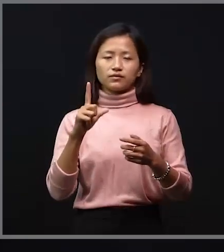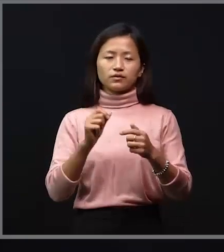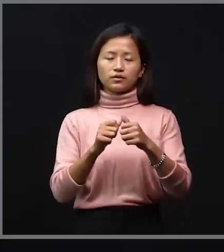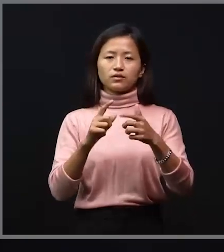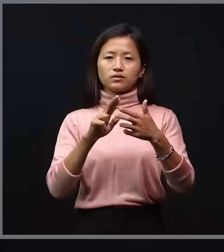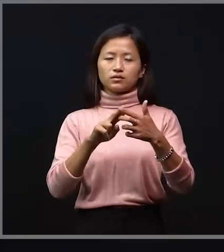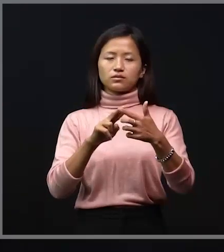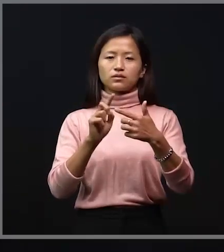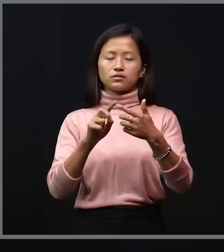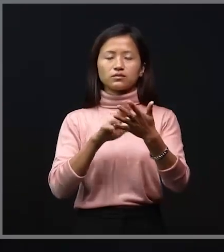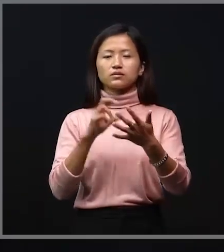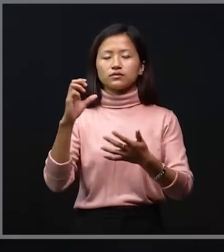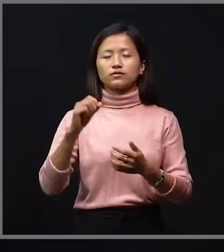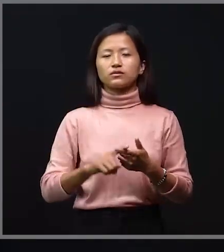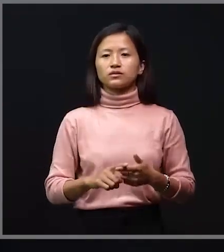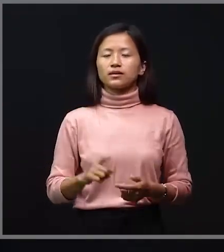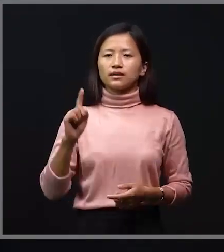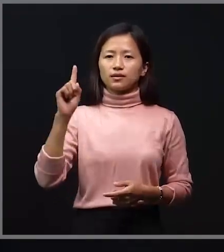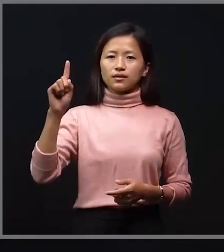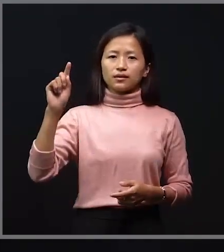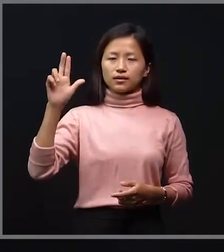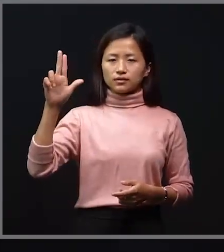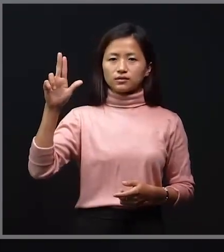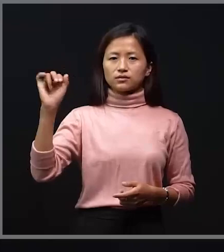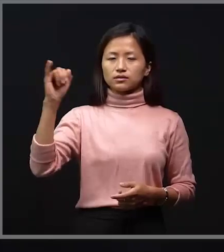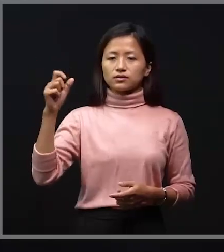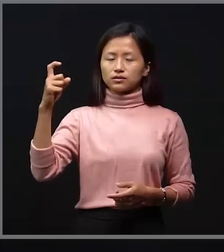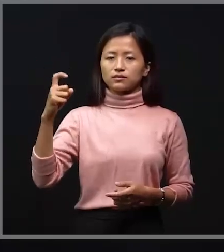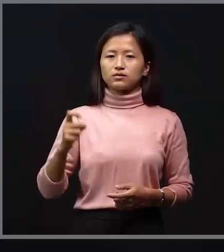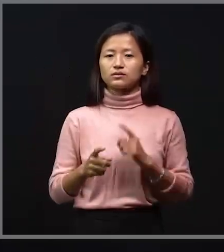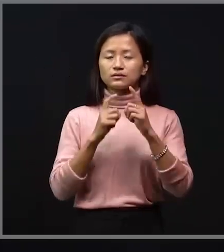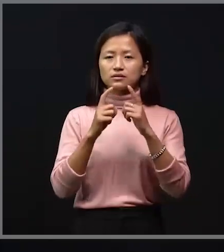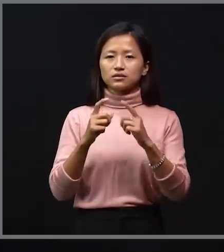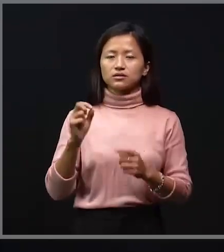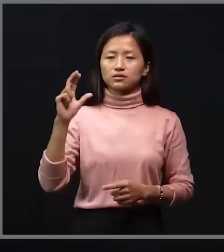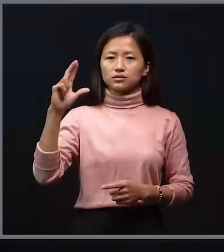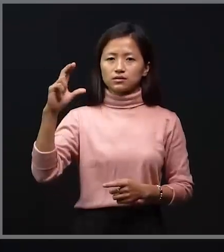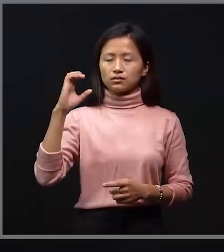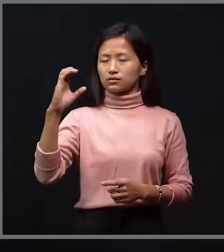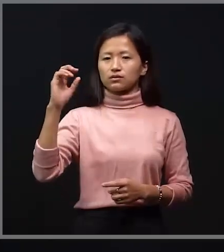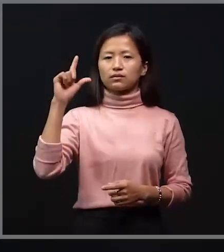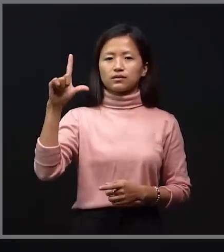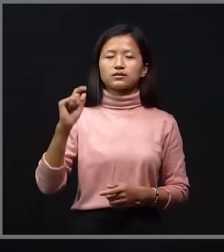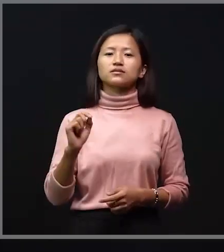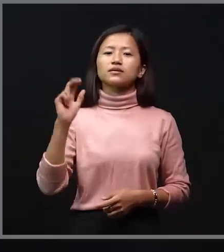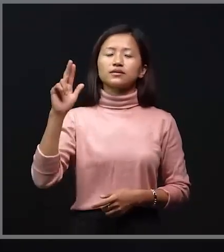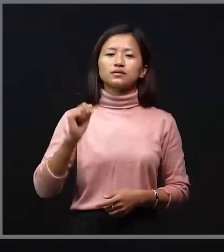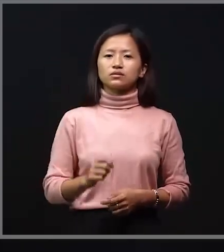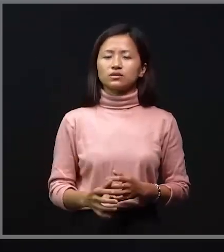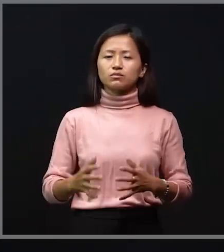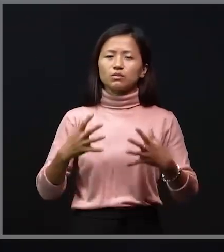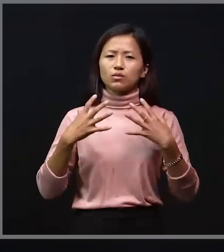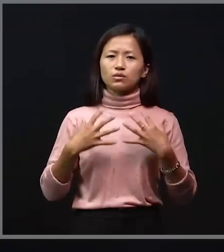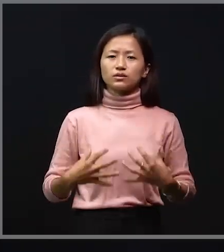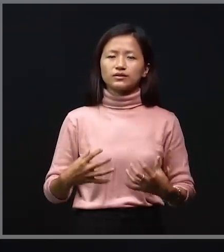of 1857, which you have discussed in class 8. Okay, so the Quit India movement was more severe. It